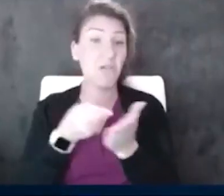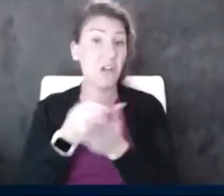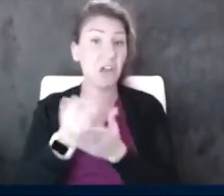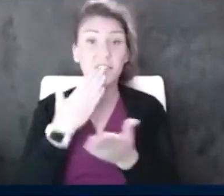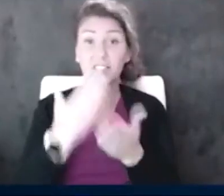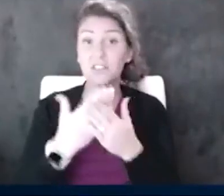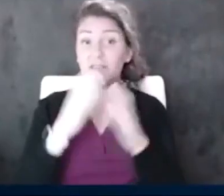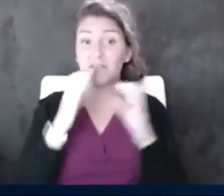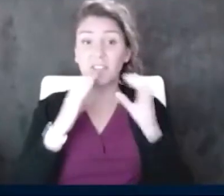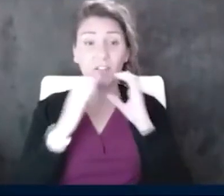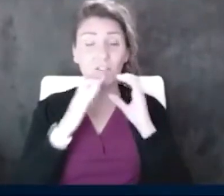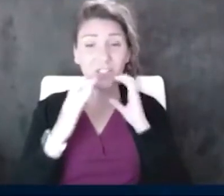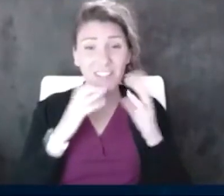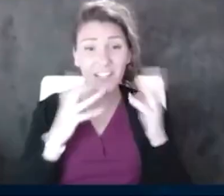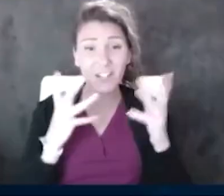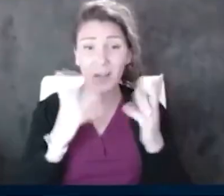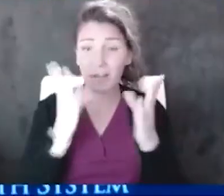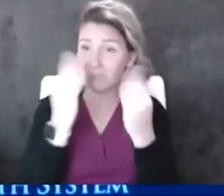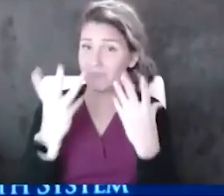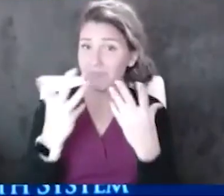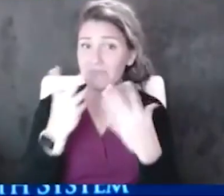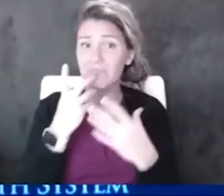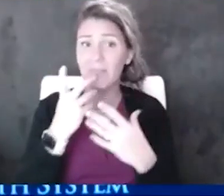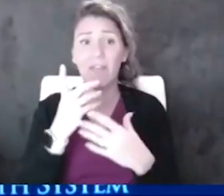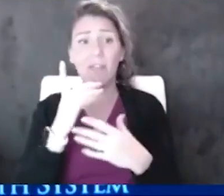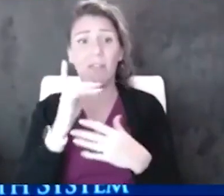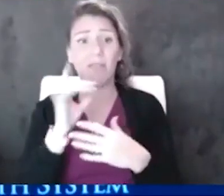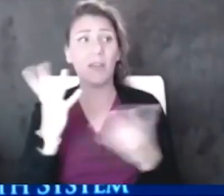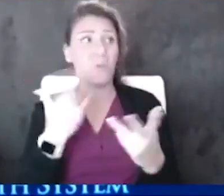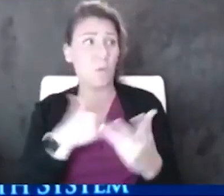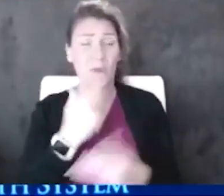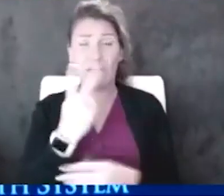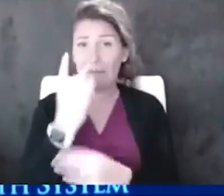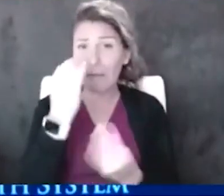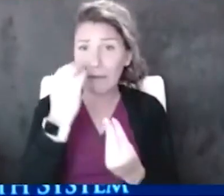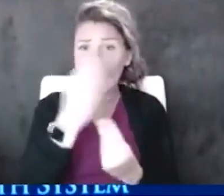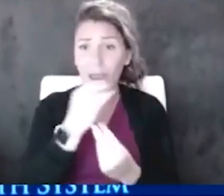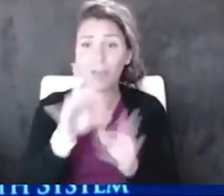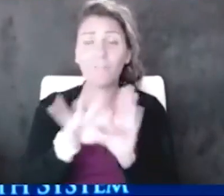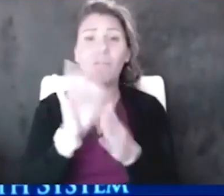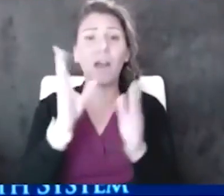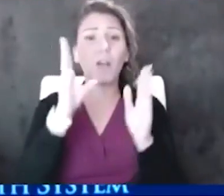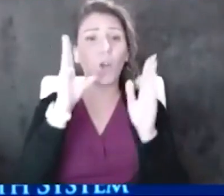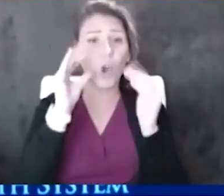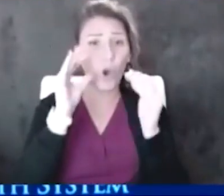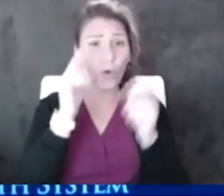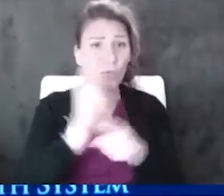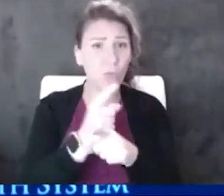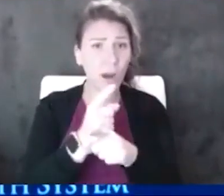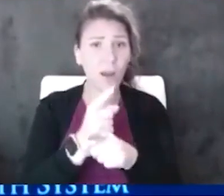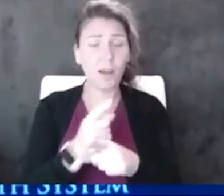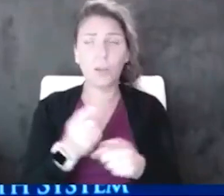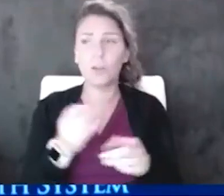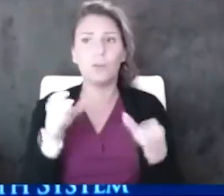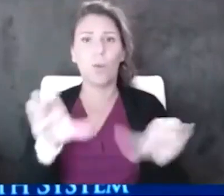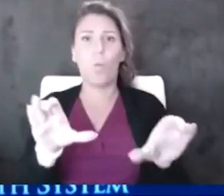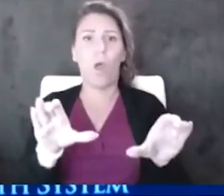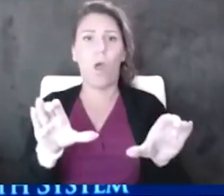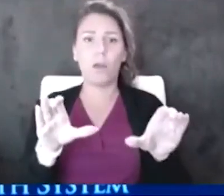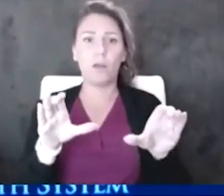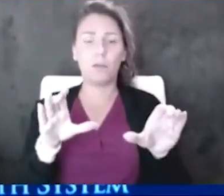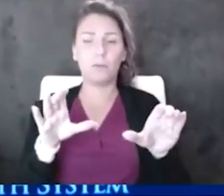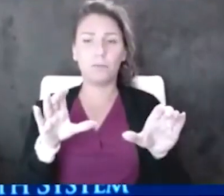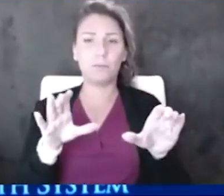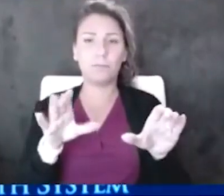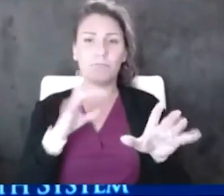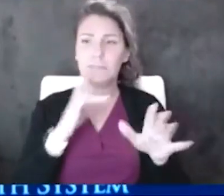guys, this is how we think it is. But we also try to find hope, right? Because you don't want today to be forever, and you